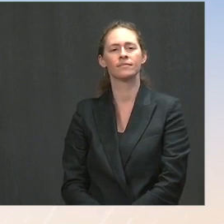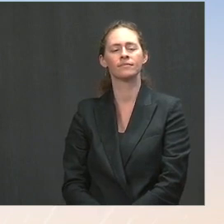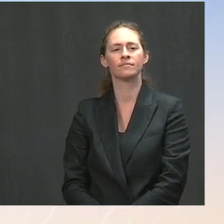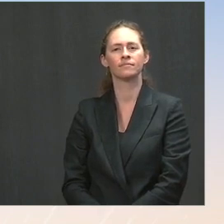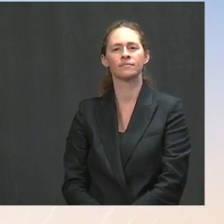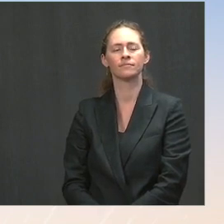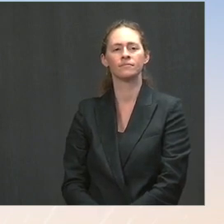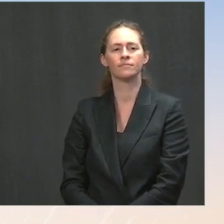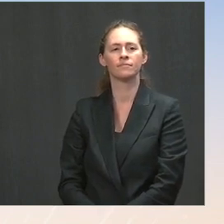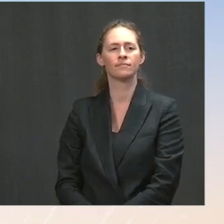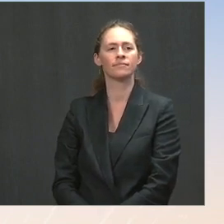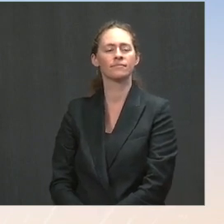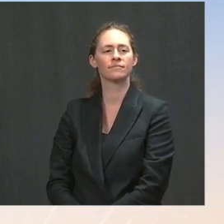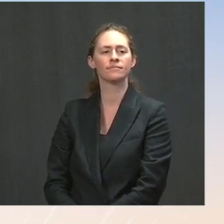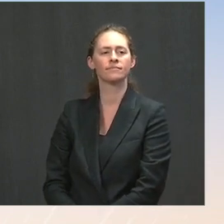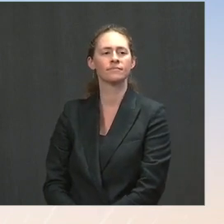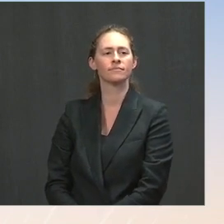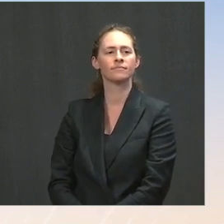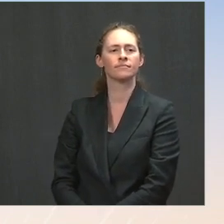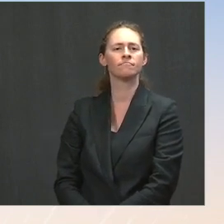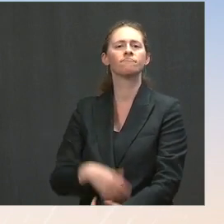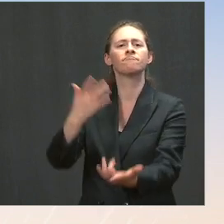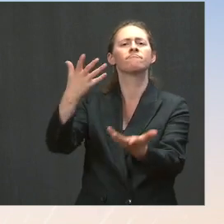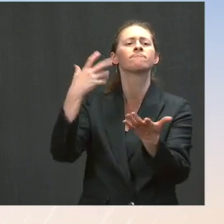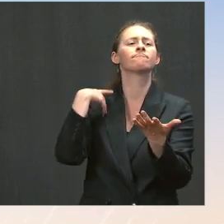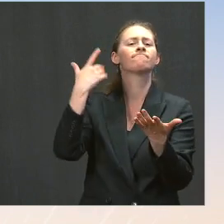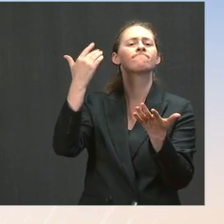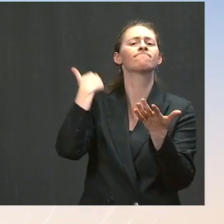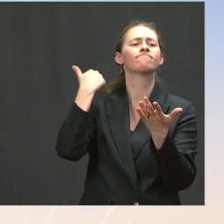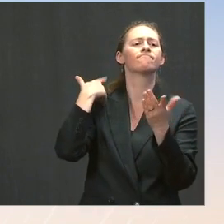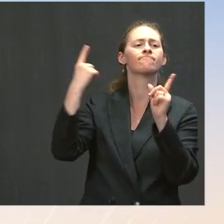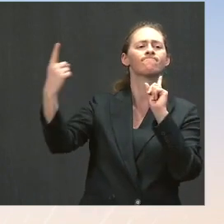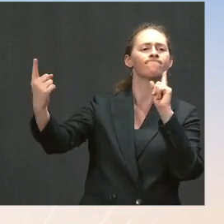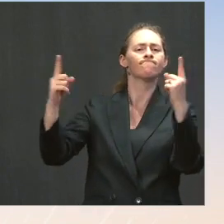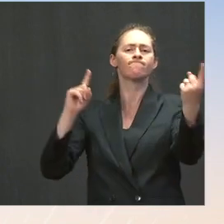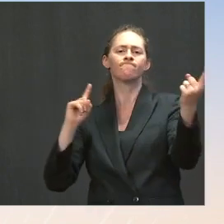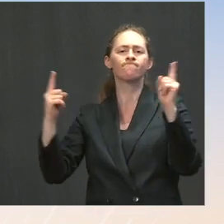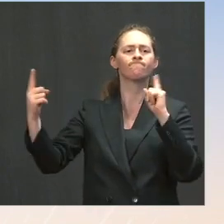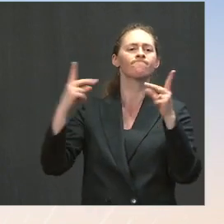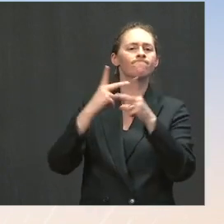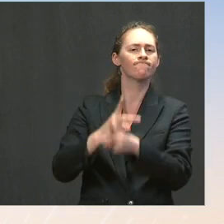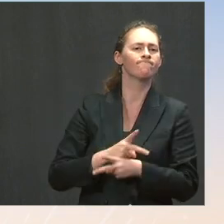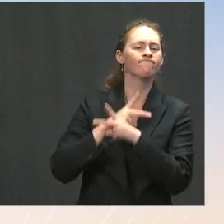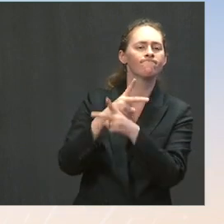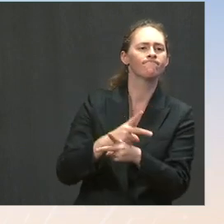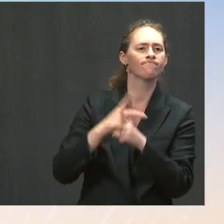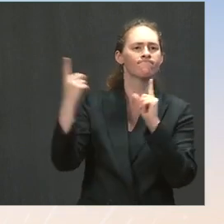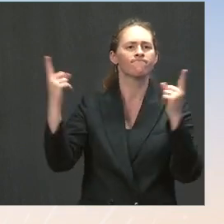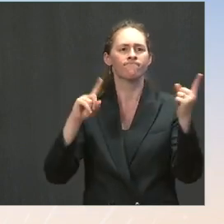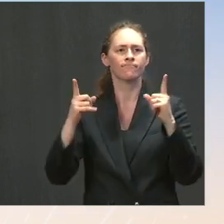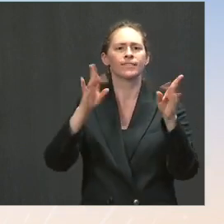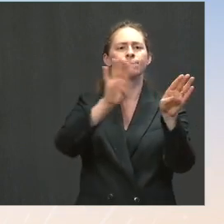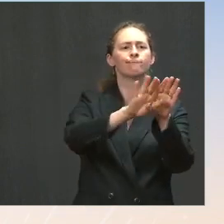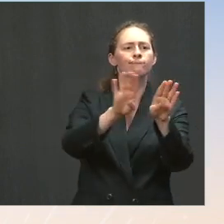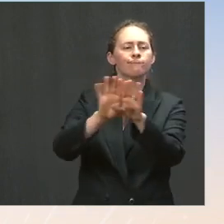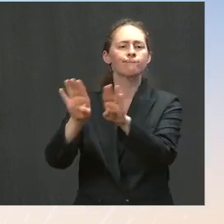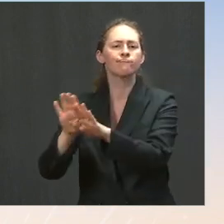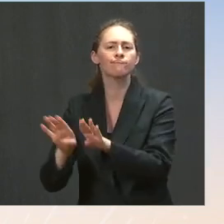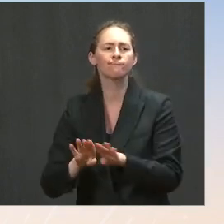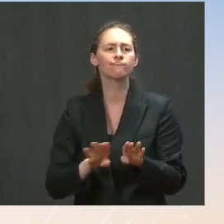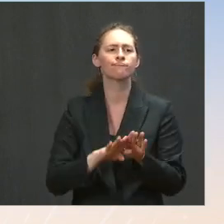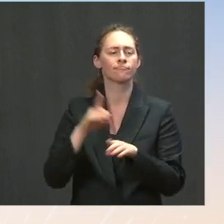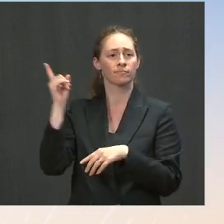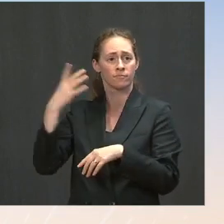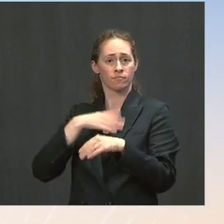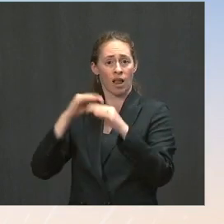social distancing and shutdowns, is this White House eyeing anything other than mask guidance? I mean, this week you said you wouldn't